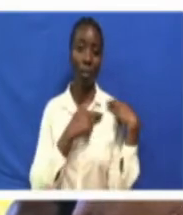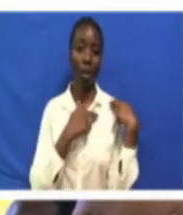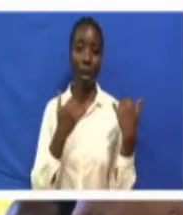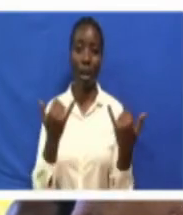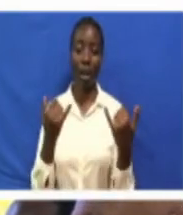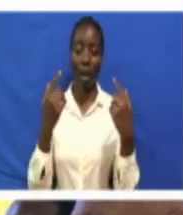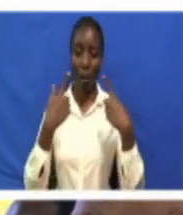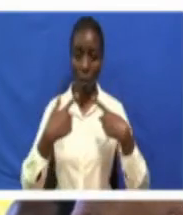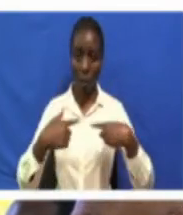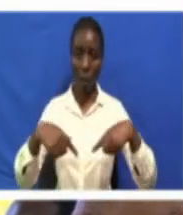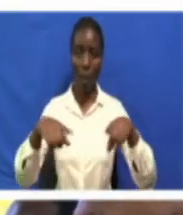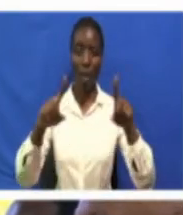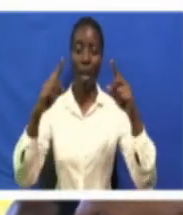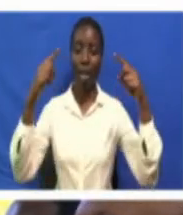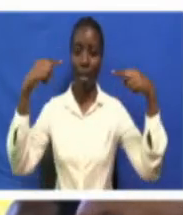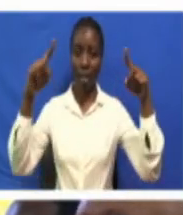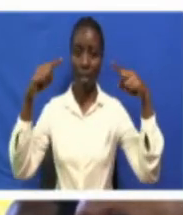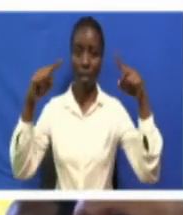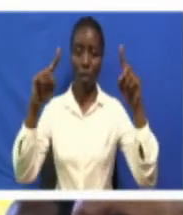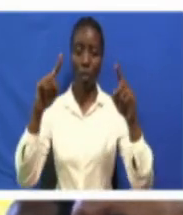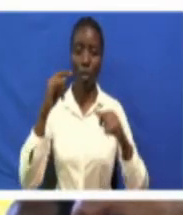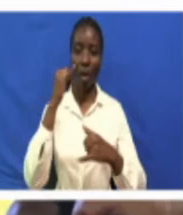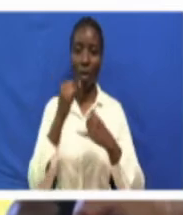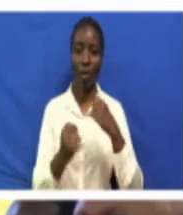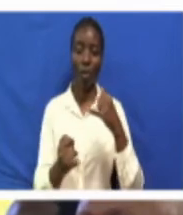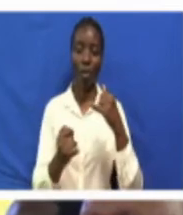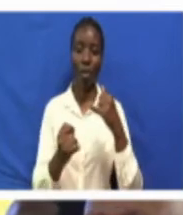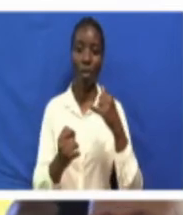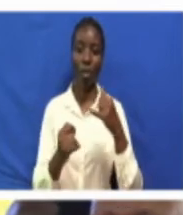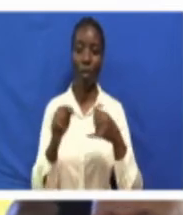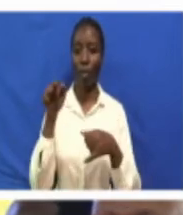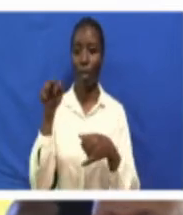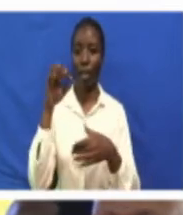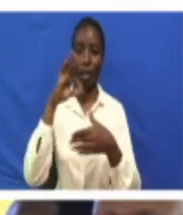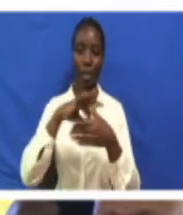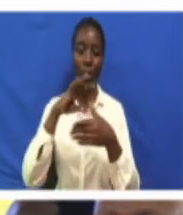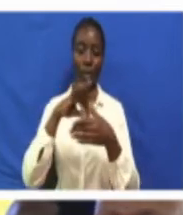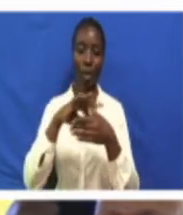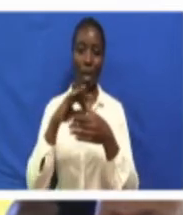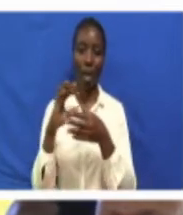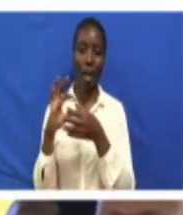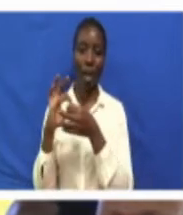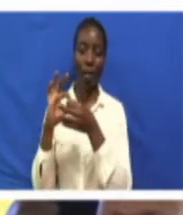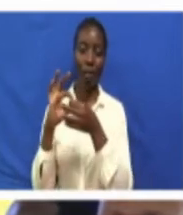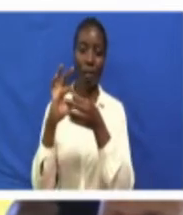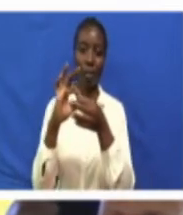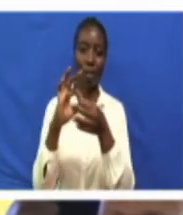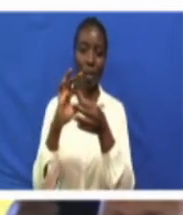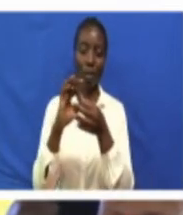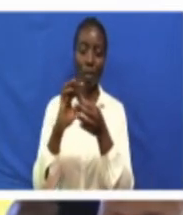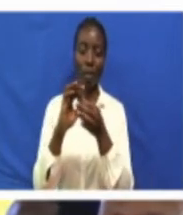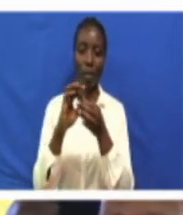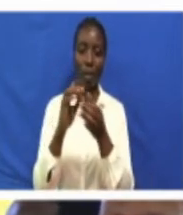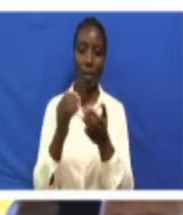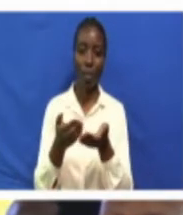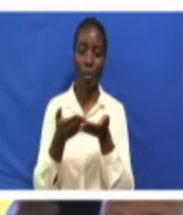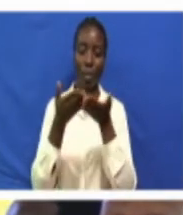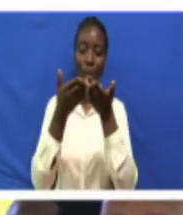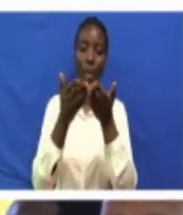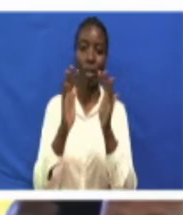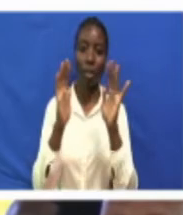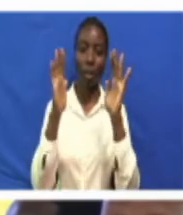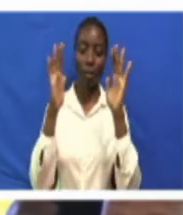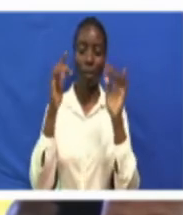we announced that the successful conclusion of these elections accompanied by the Harding of a ceremonies from